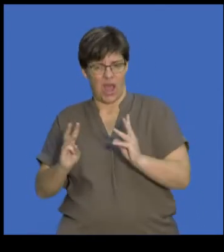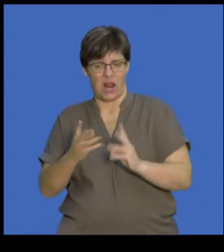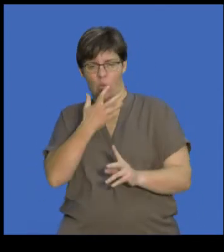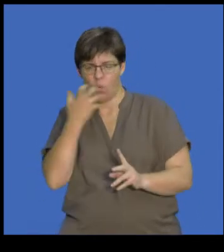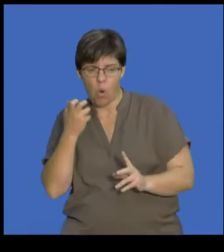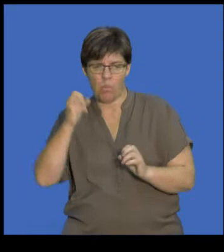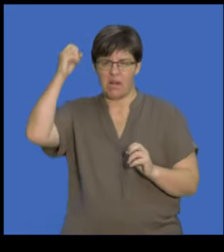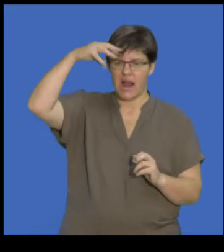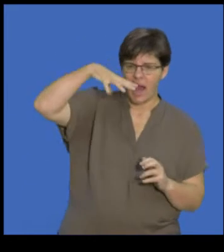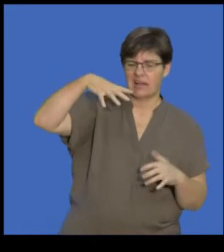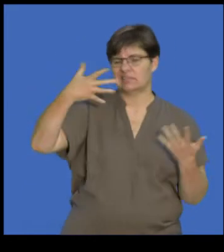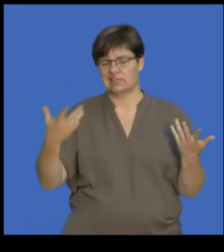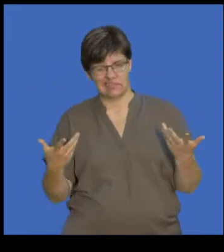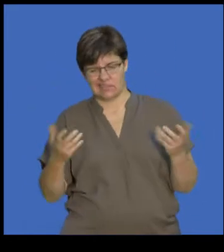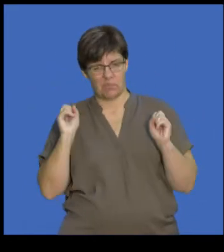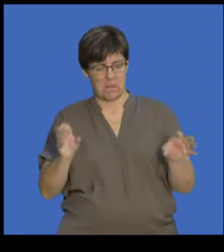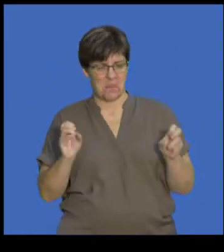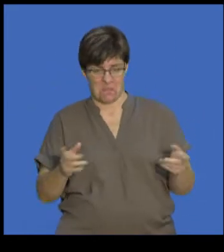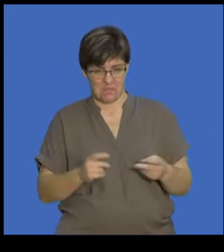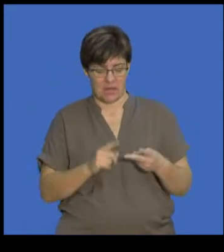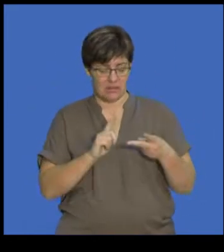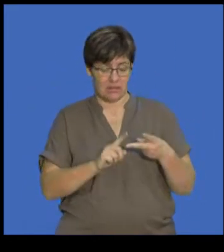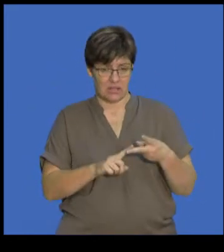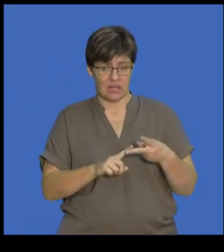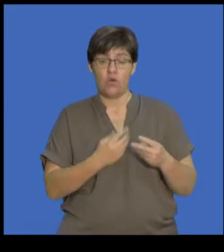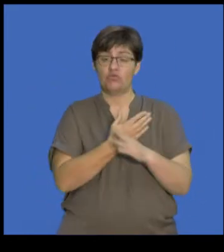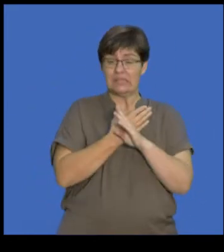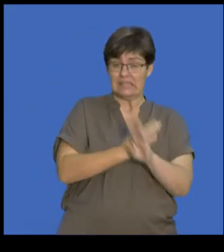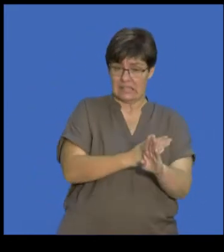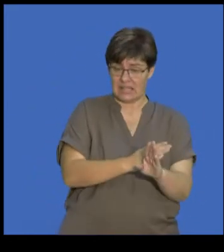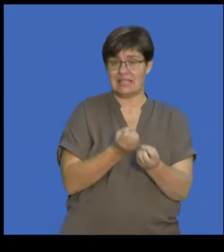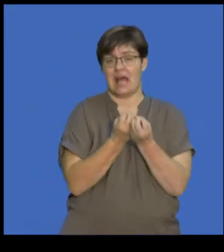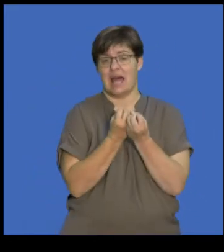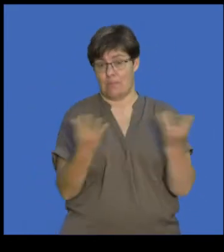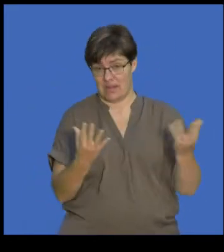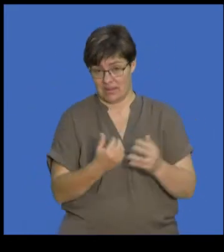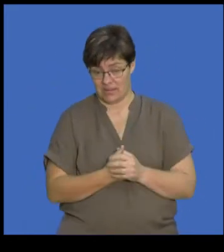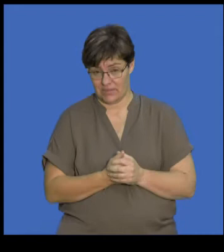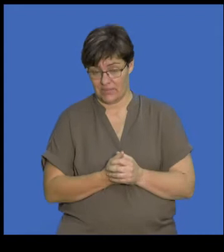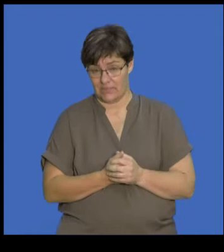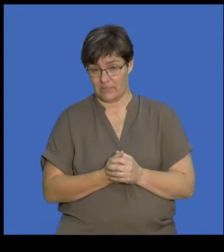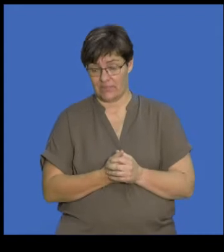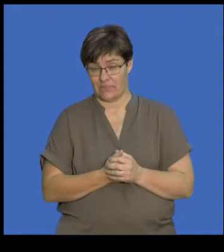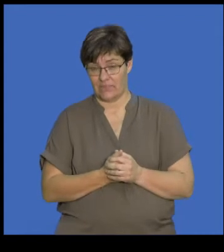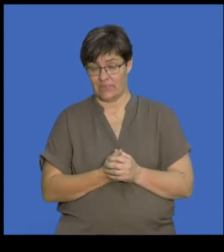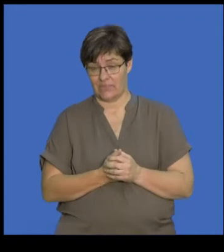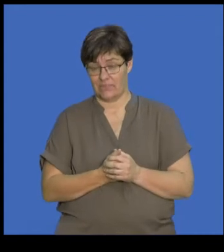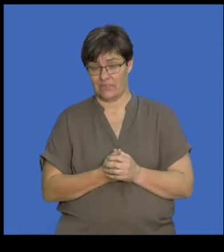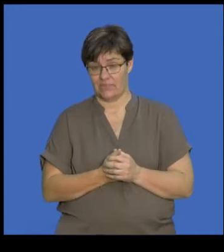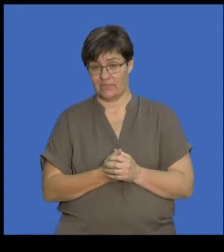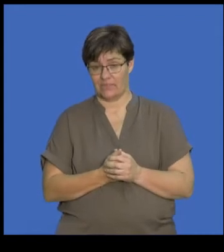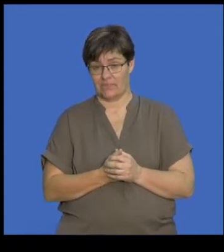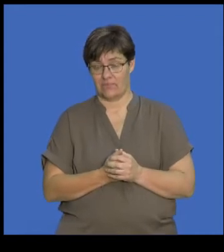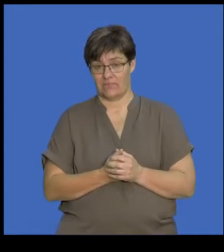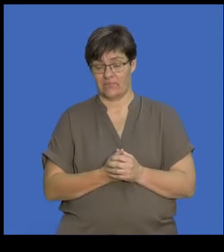a resistor. And then resistance is the quantity, right? So resistance is